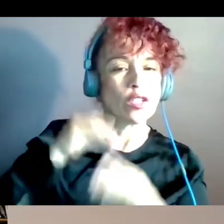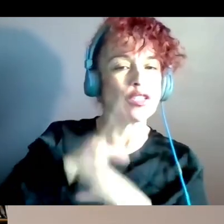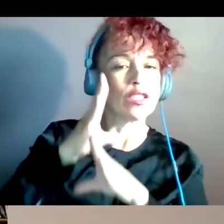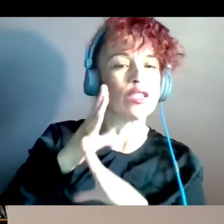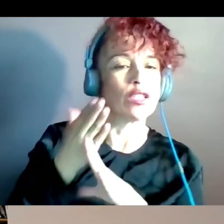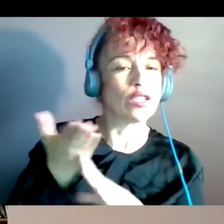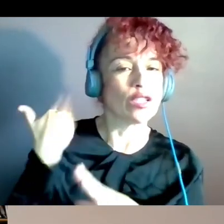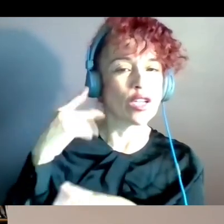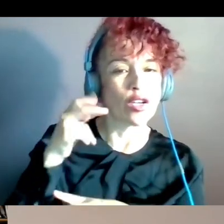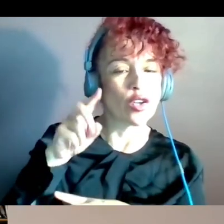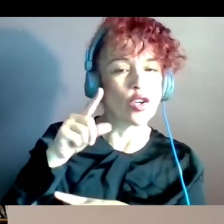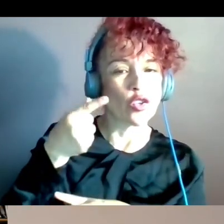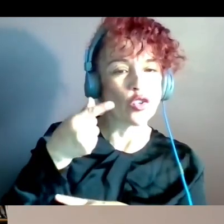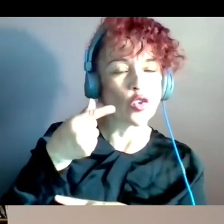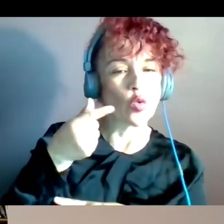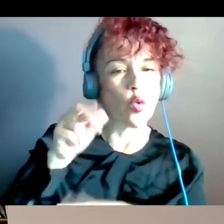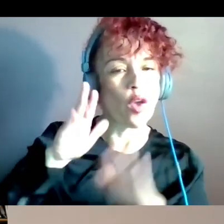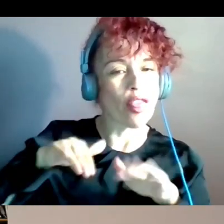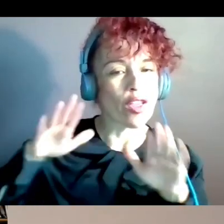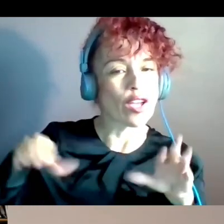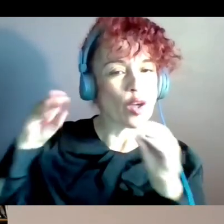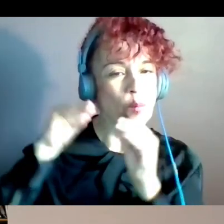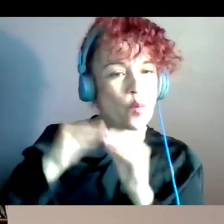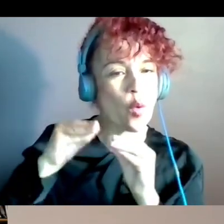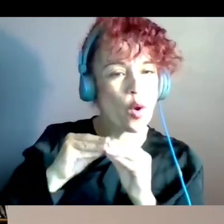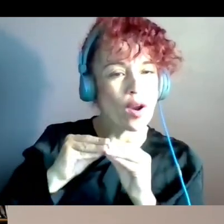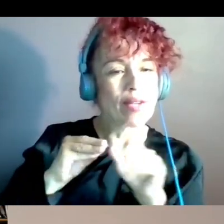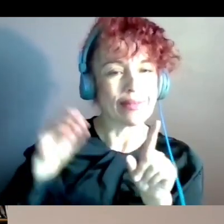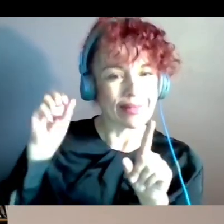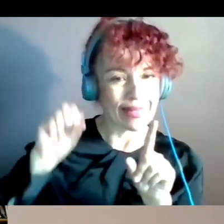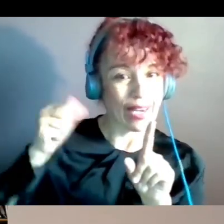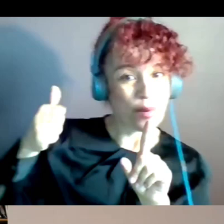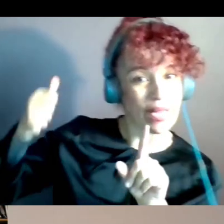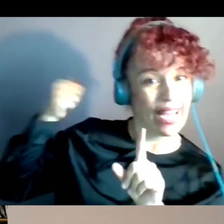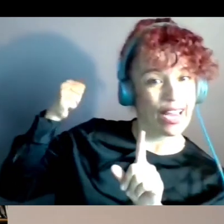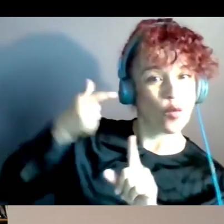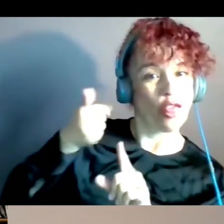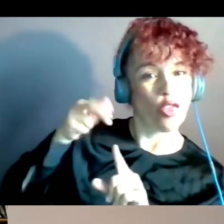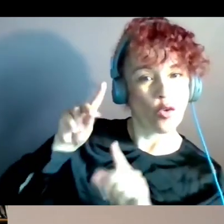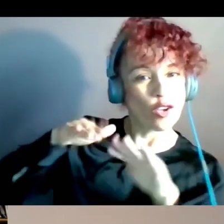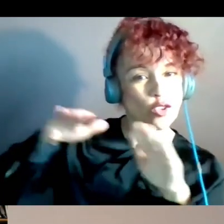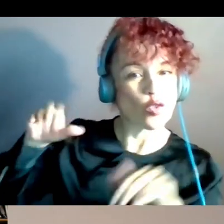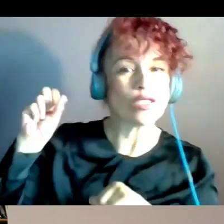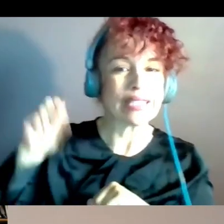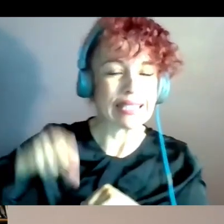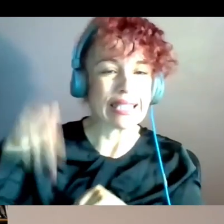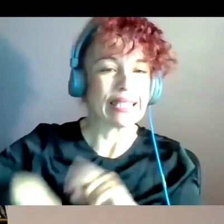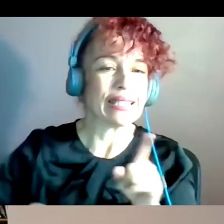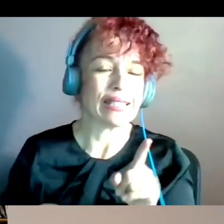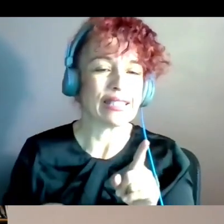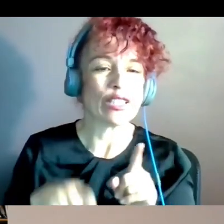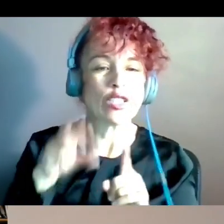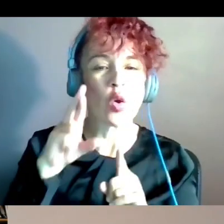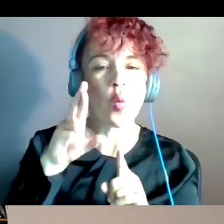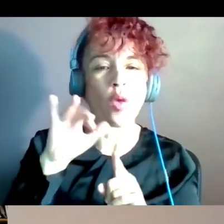Behind you are two of your grandchildren, and then you have more of them up there. But Yes. those, So this is a relief